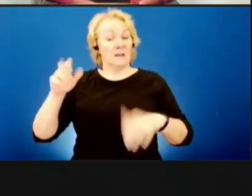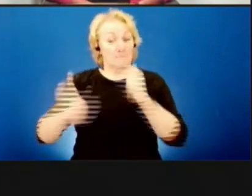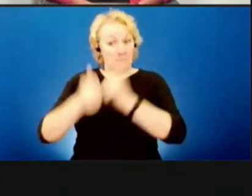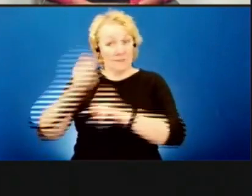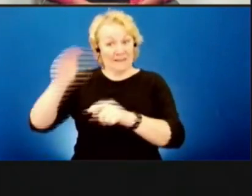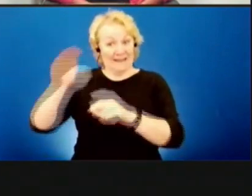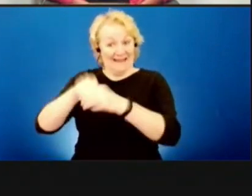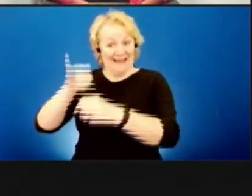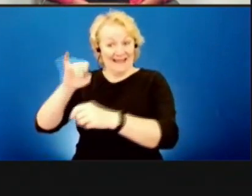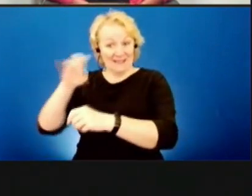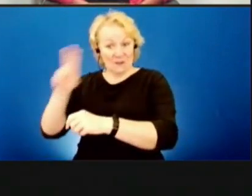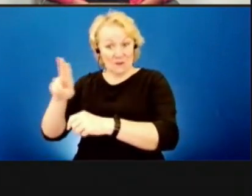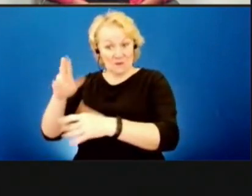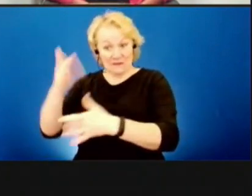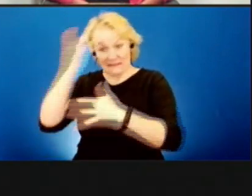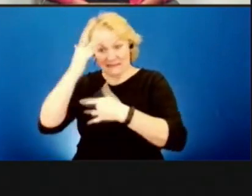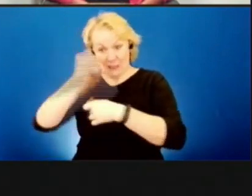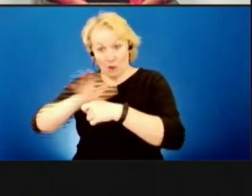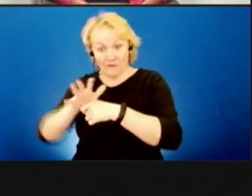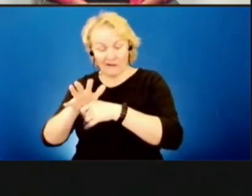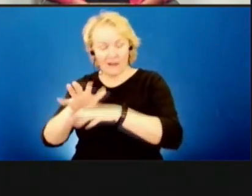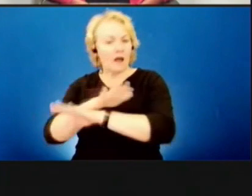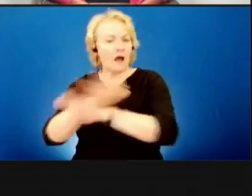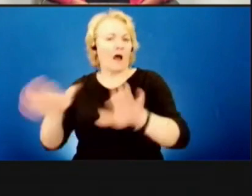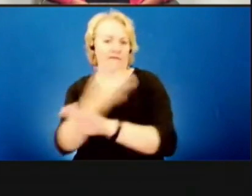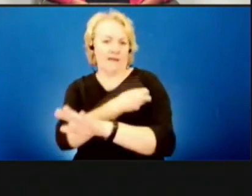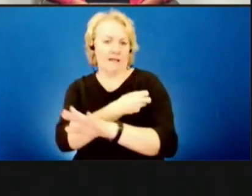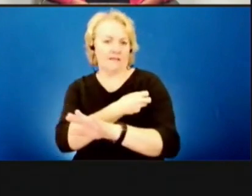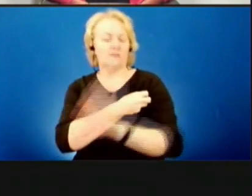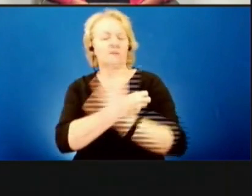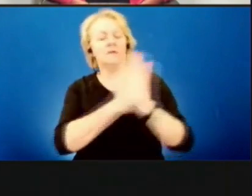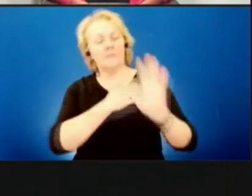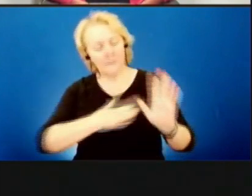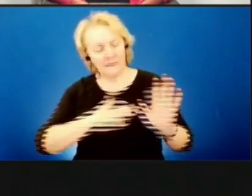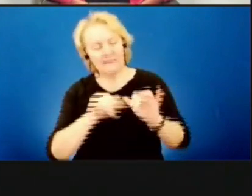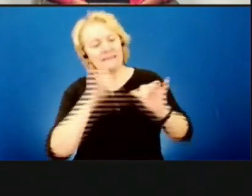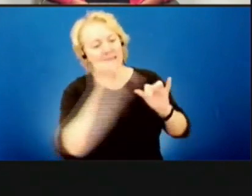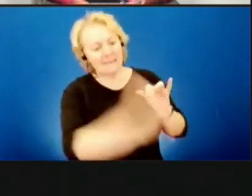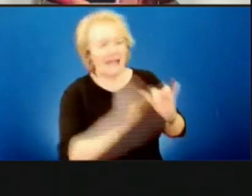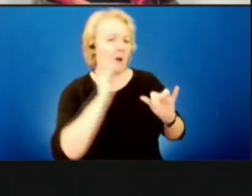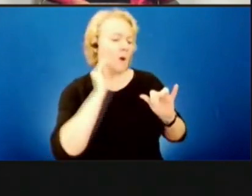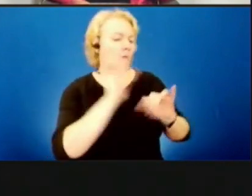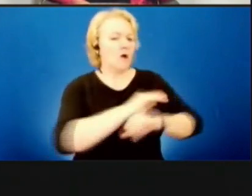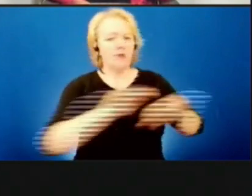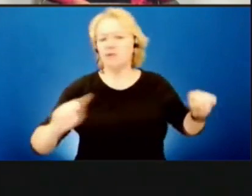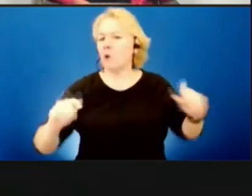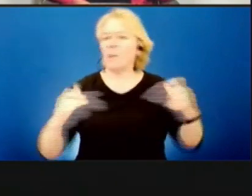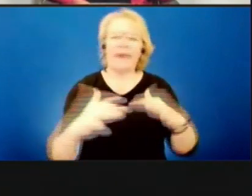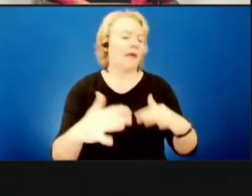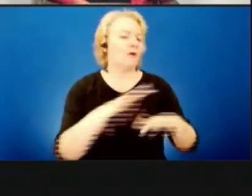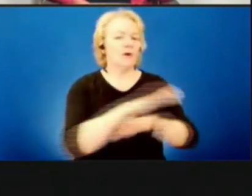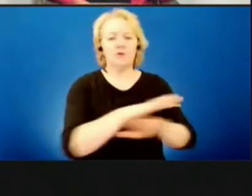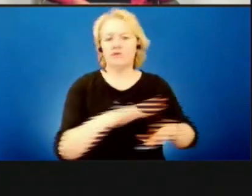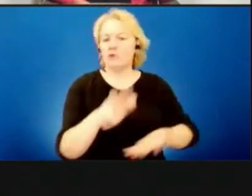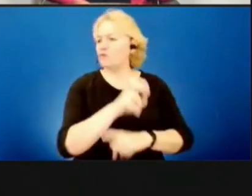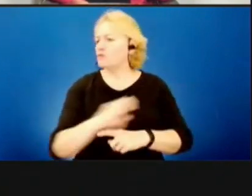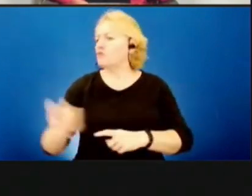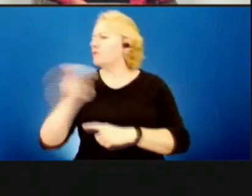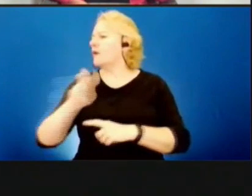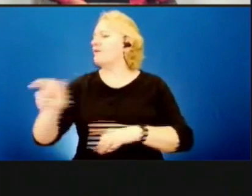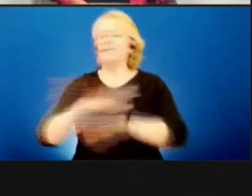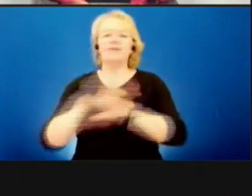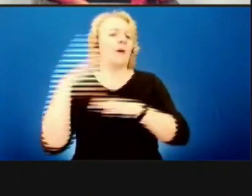are recommending that you stay home and avoid gatherings and travel, dining and shopping, and instead choose